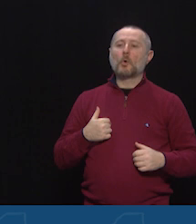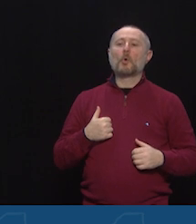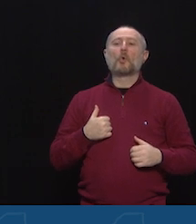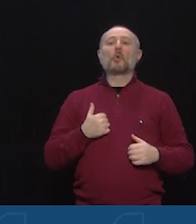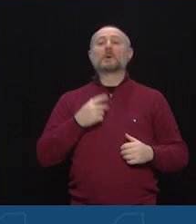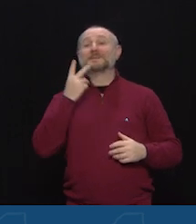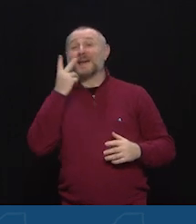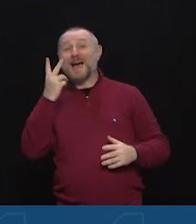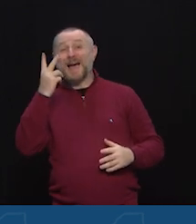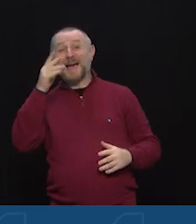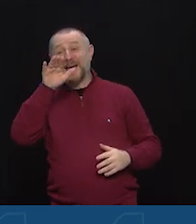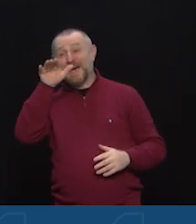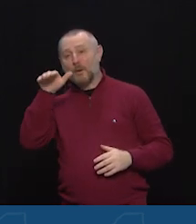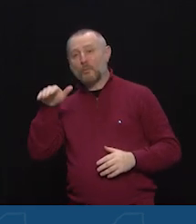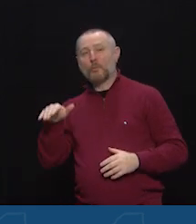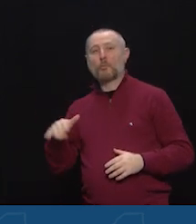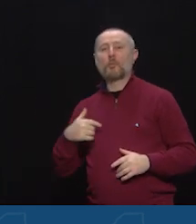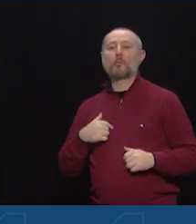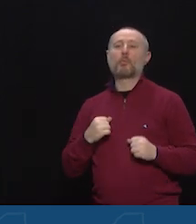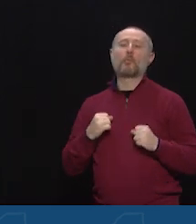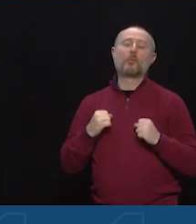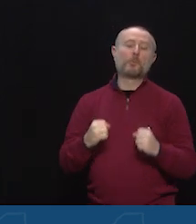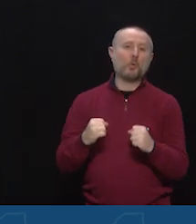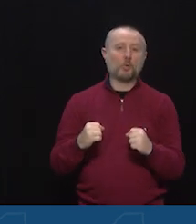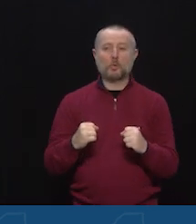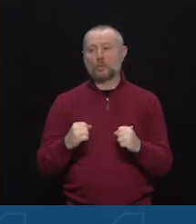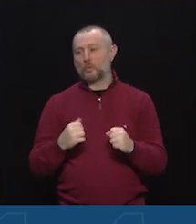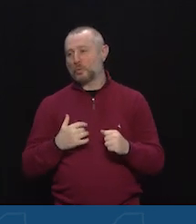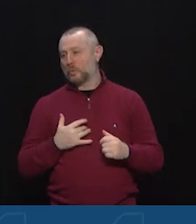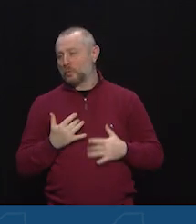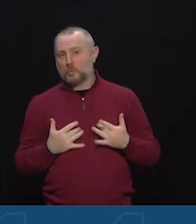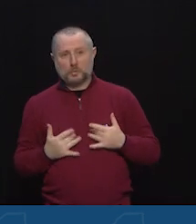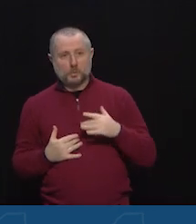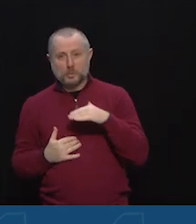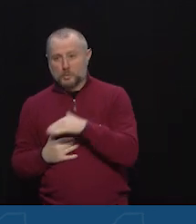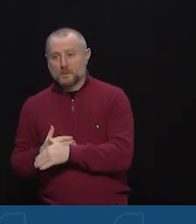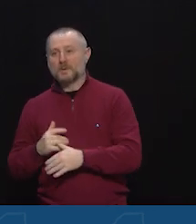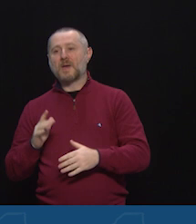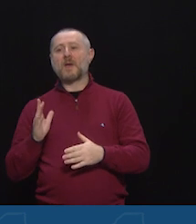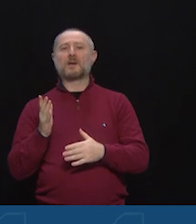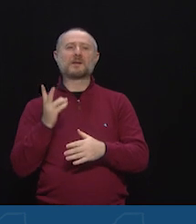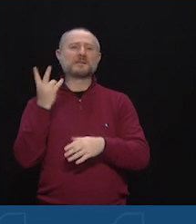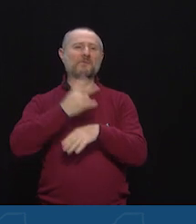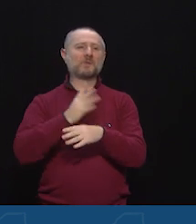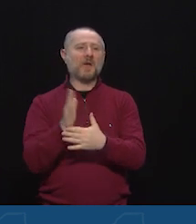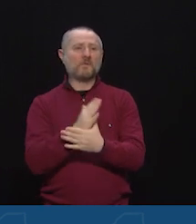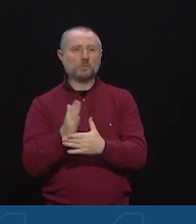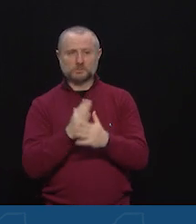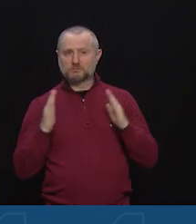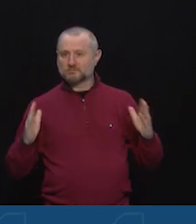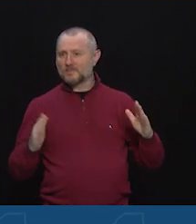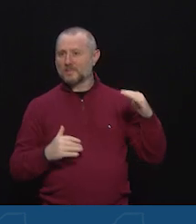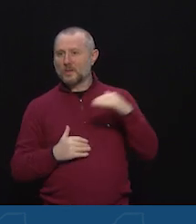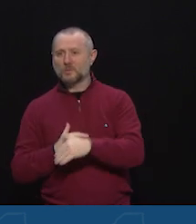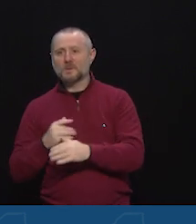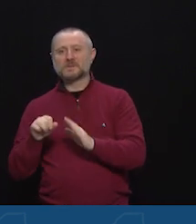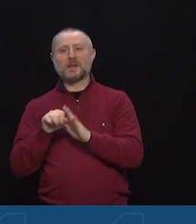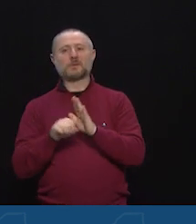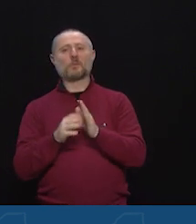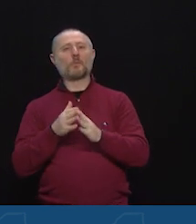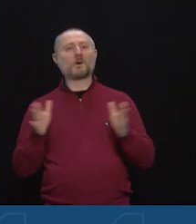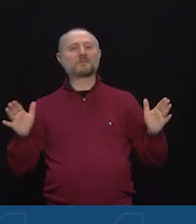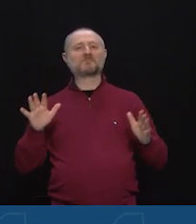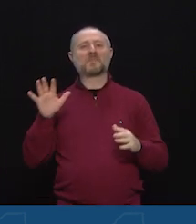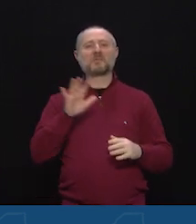I could not be happier to report this news. Our 7-day average is going down as well. Statewide, it's about